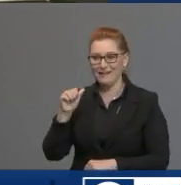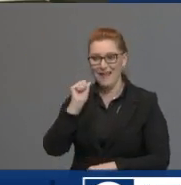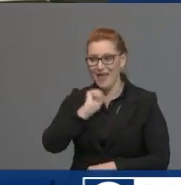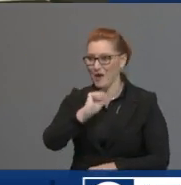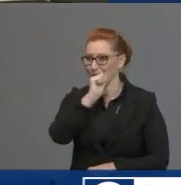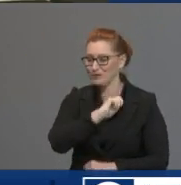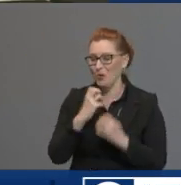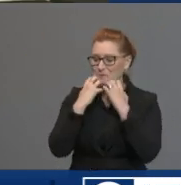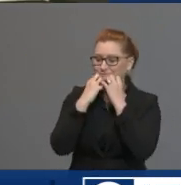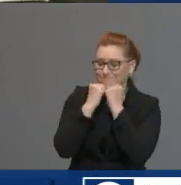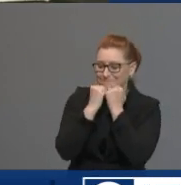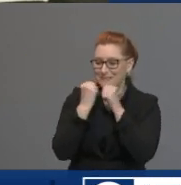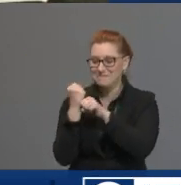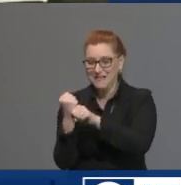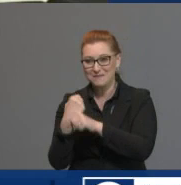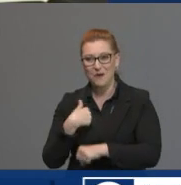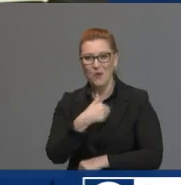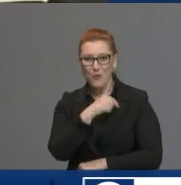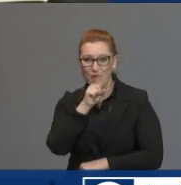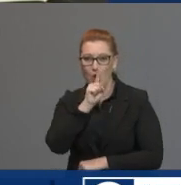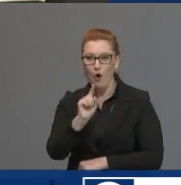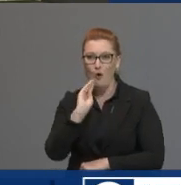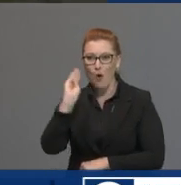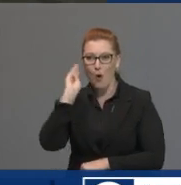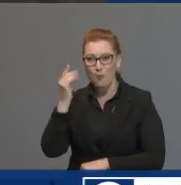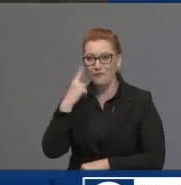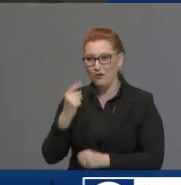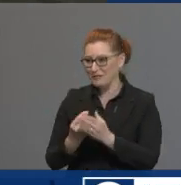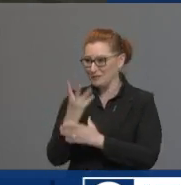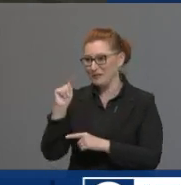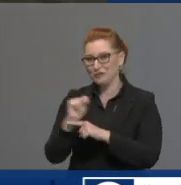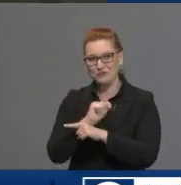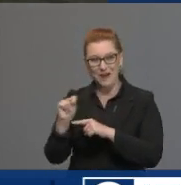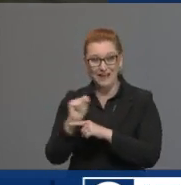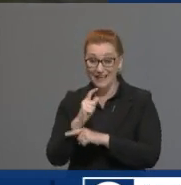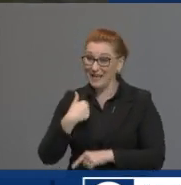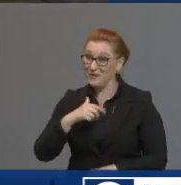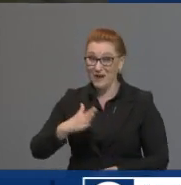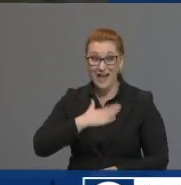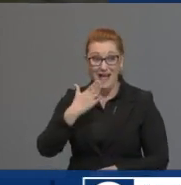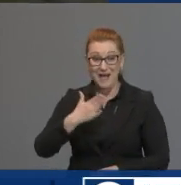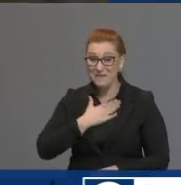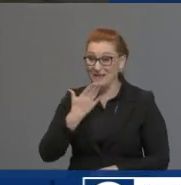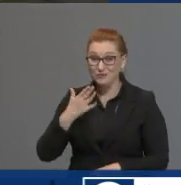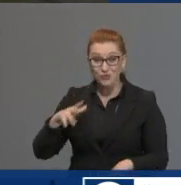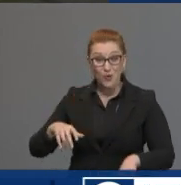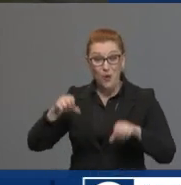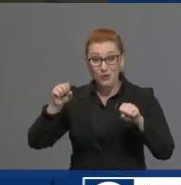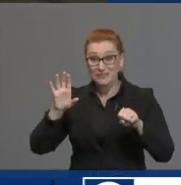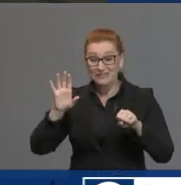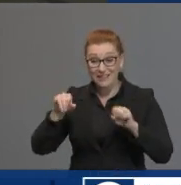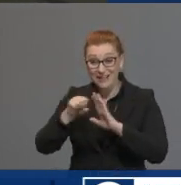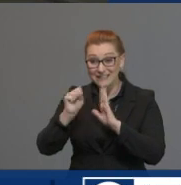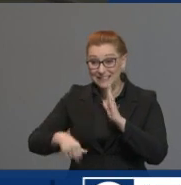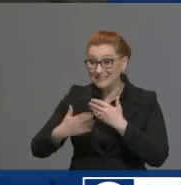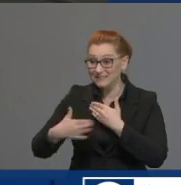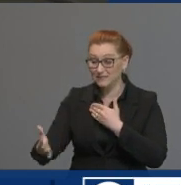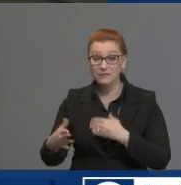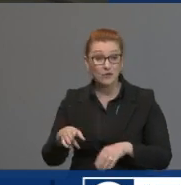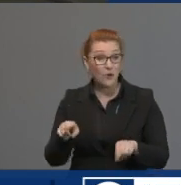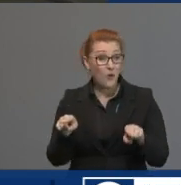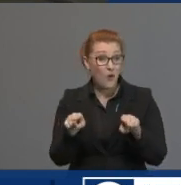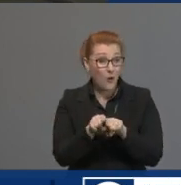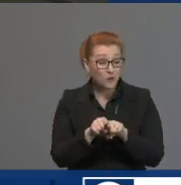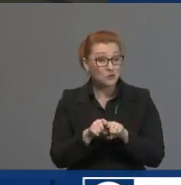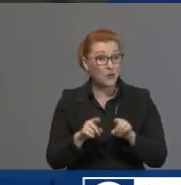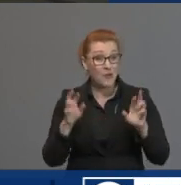Arizona. We are the home of spring training for Major League Baseball, and we'd be more than happy to host the season. I also would love to see an